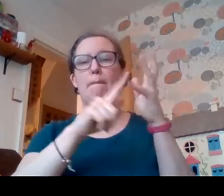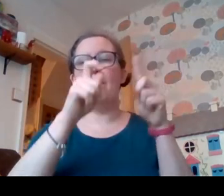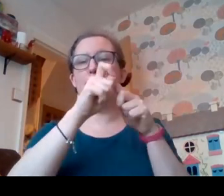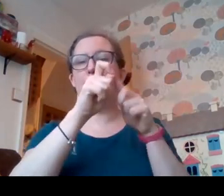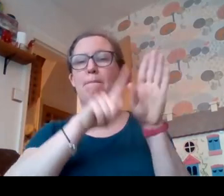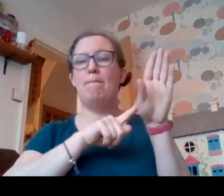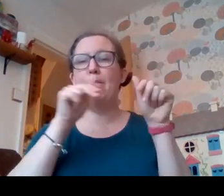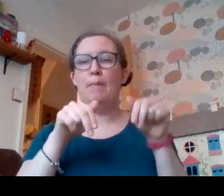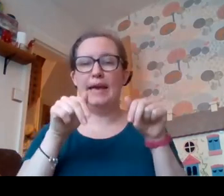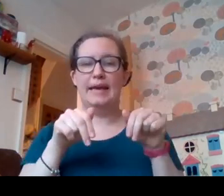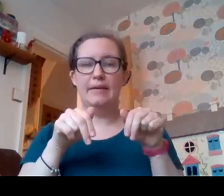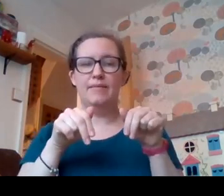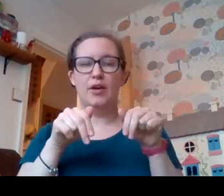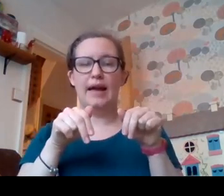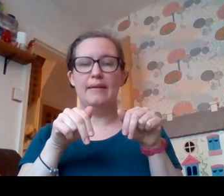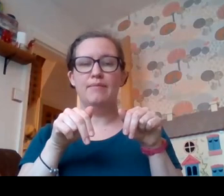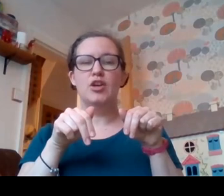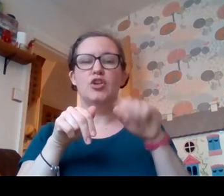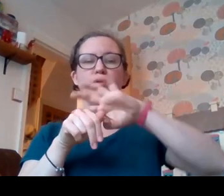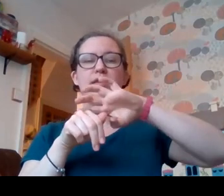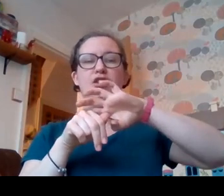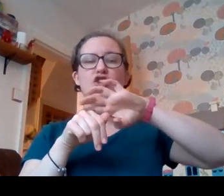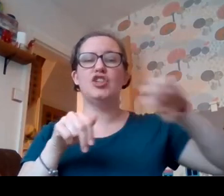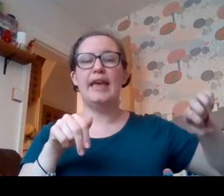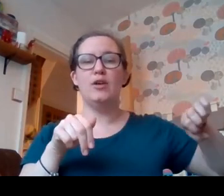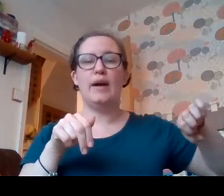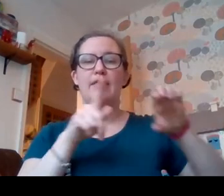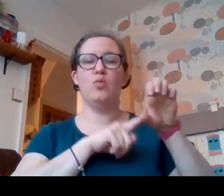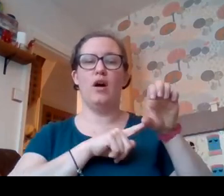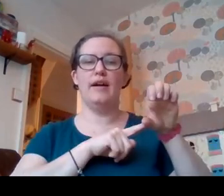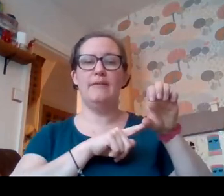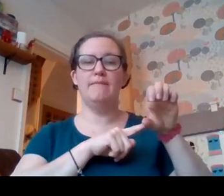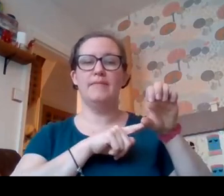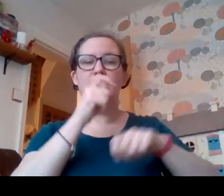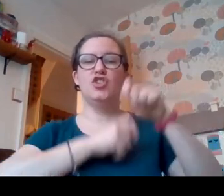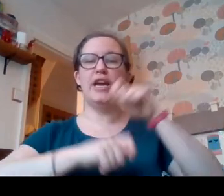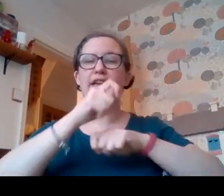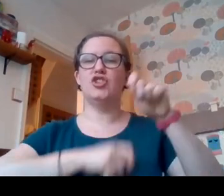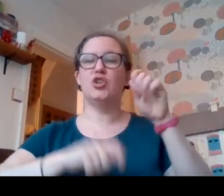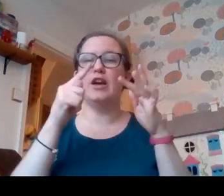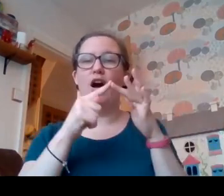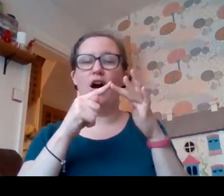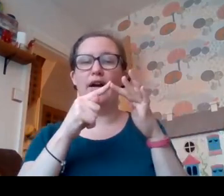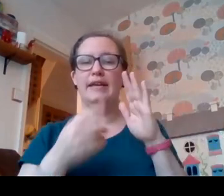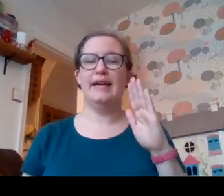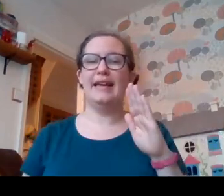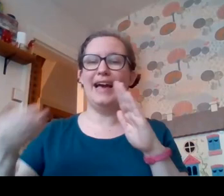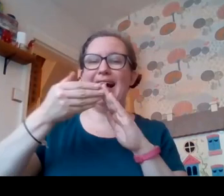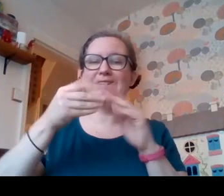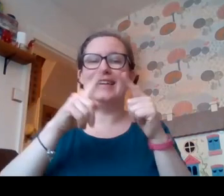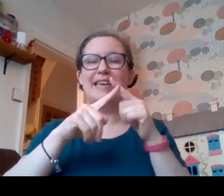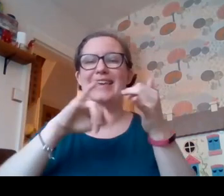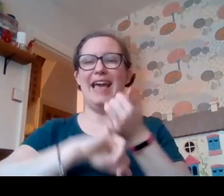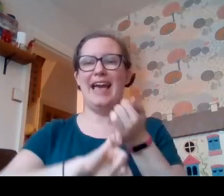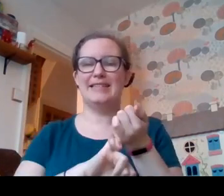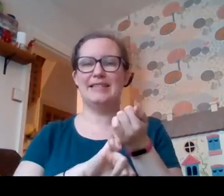like puppy, okay, you take away the Y, change it to an I, and